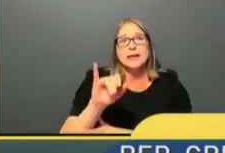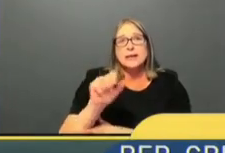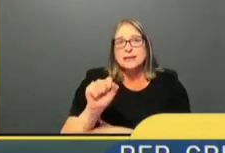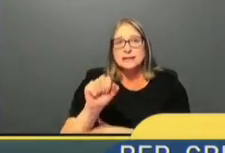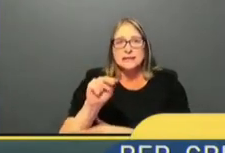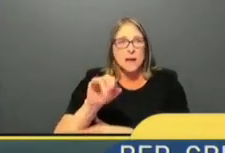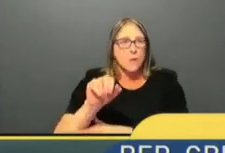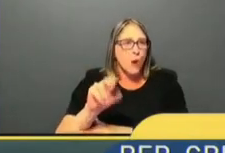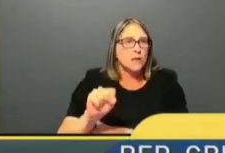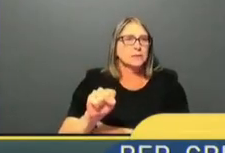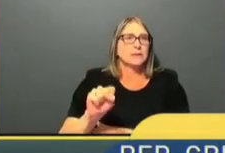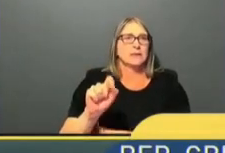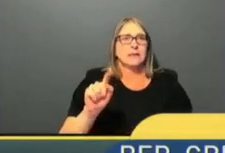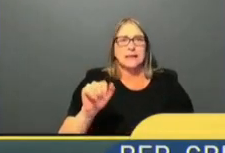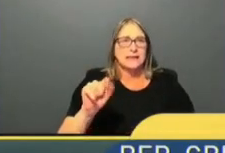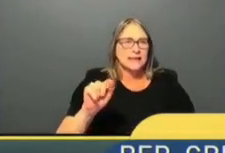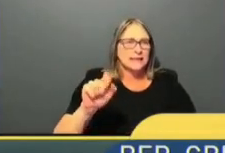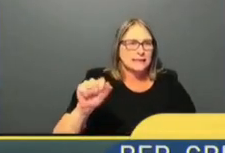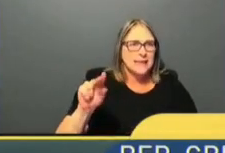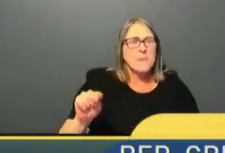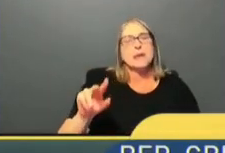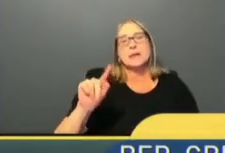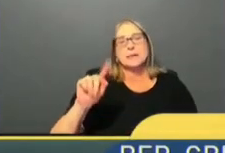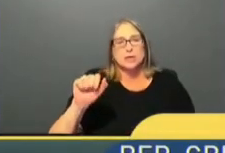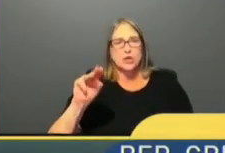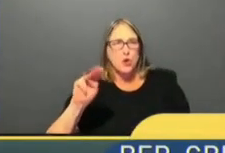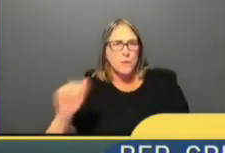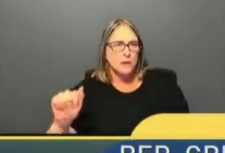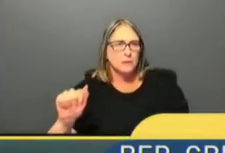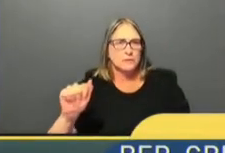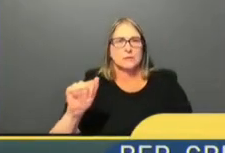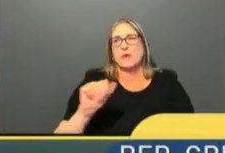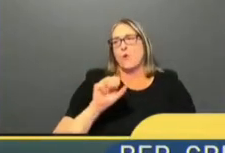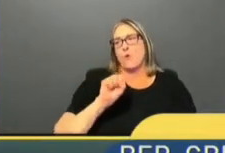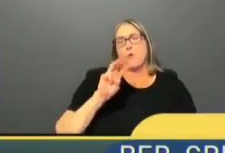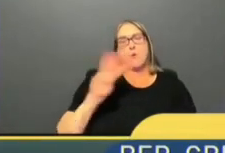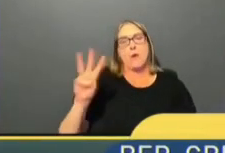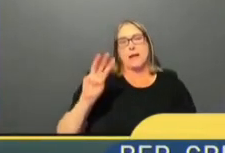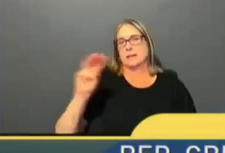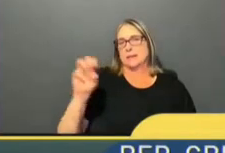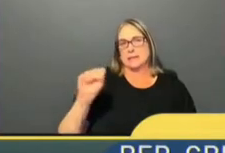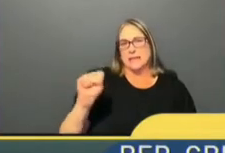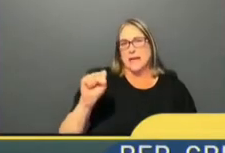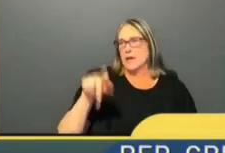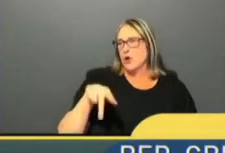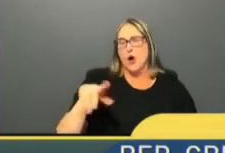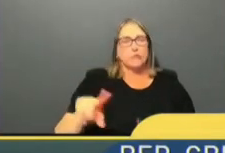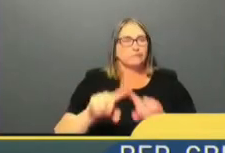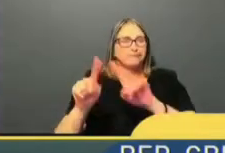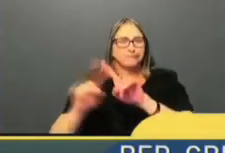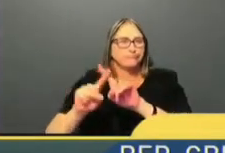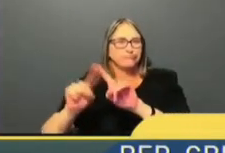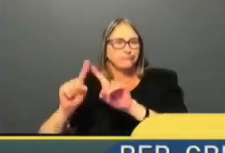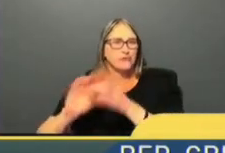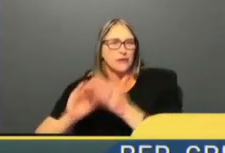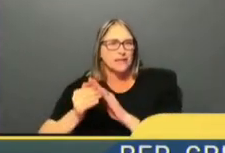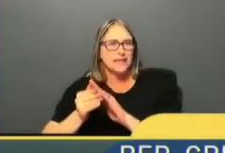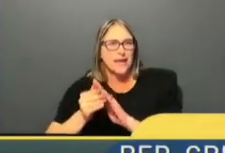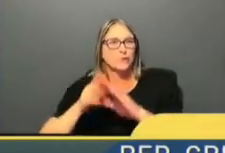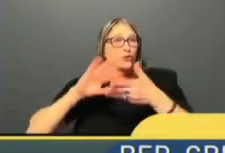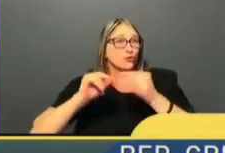Kitsap, Tacoma, West Seattle, Clinton, Coopville, Port Townsend, you would hear similar stories. For us, the ferry